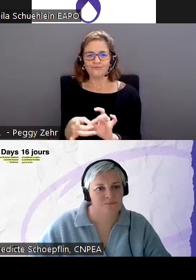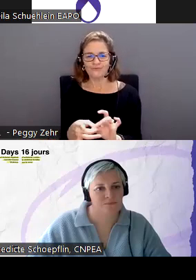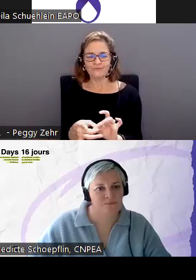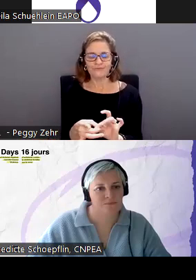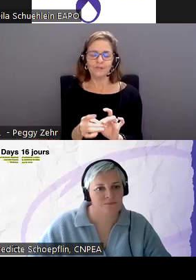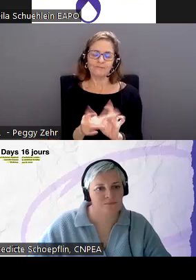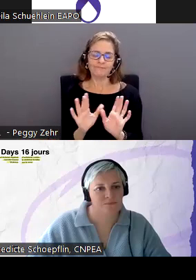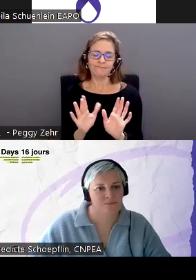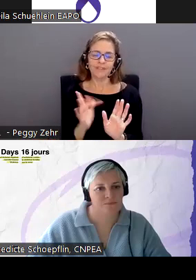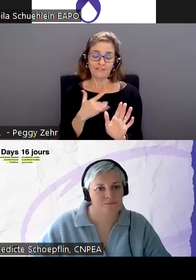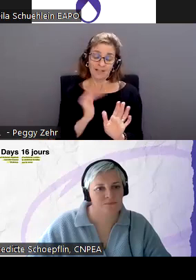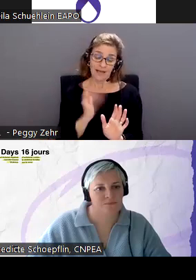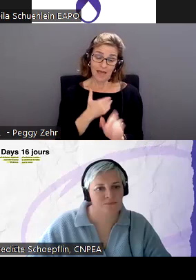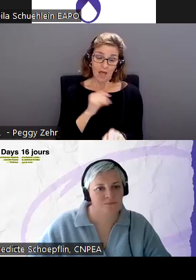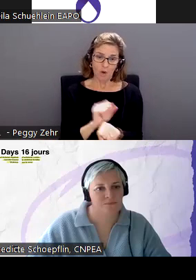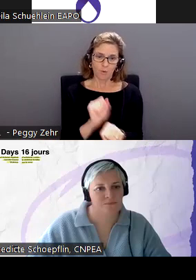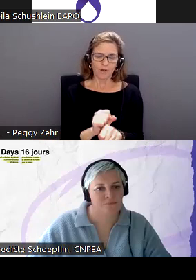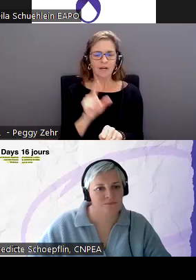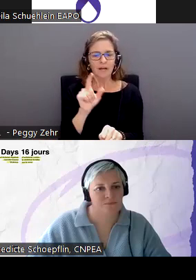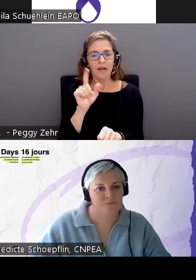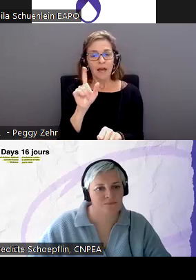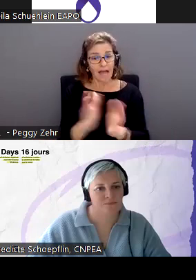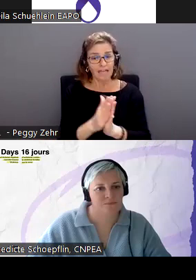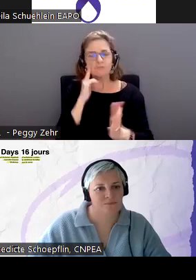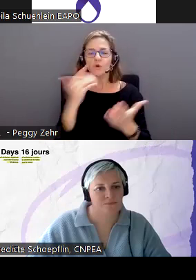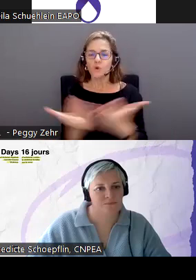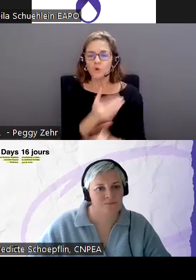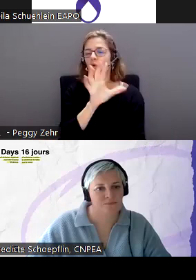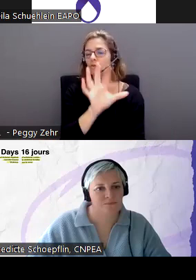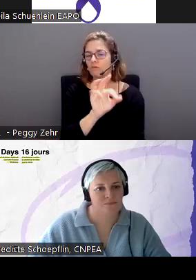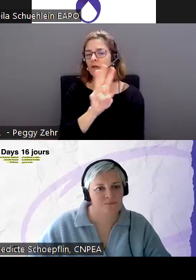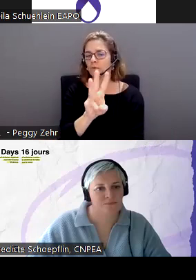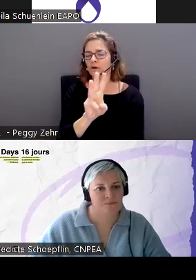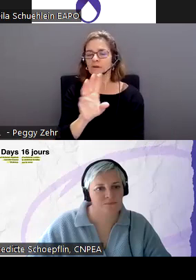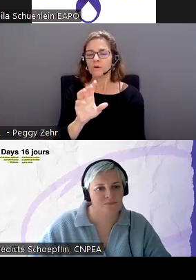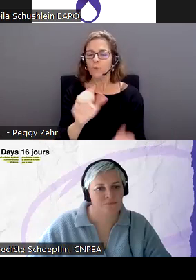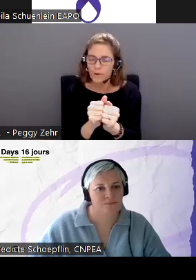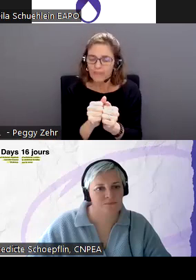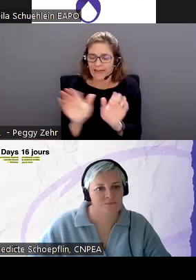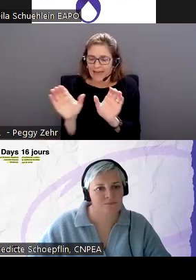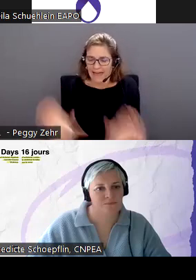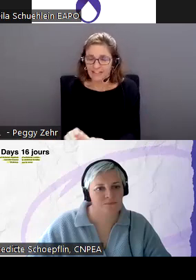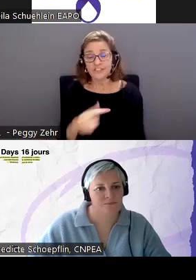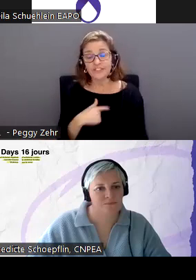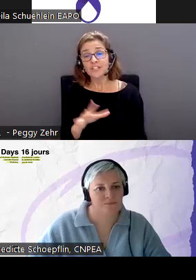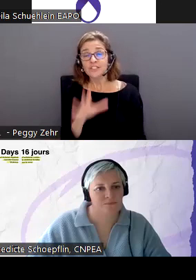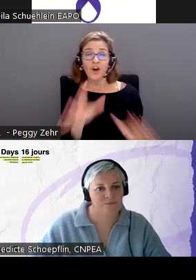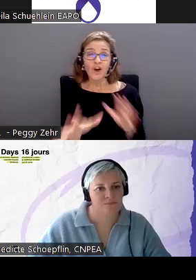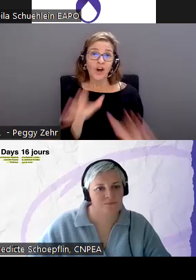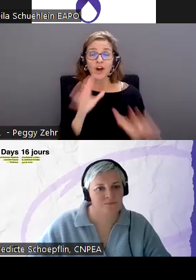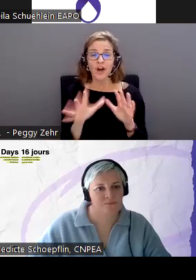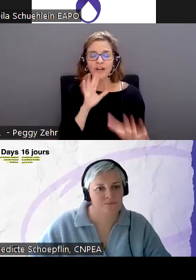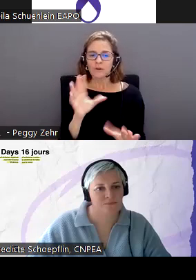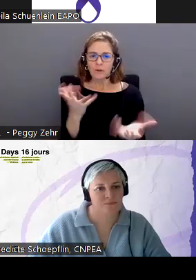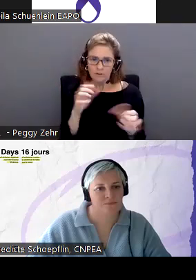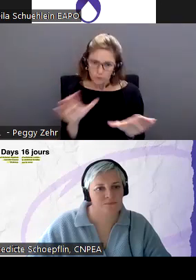has to support this call for a new framework in an action-oriented way. We just don't want to be talking about these things. We want to be